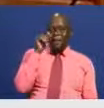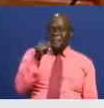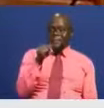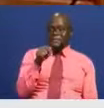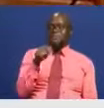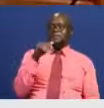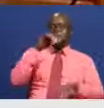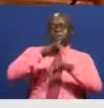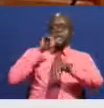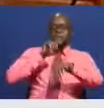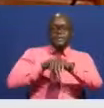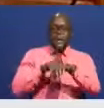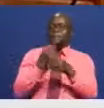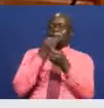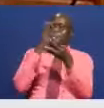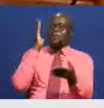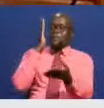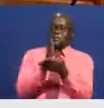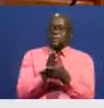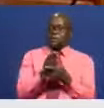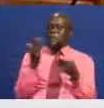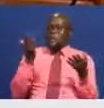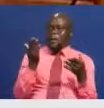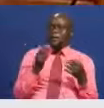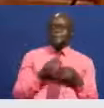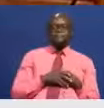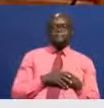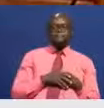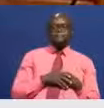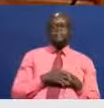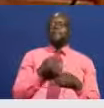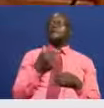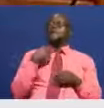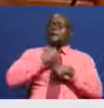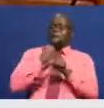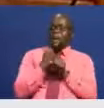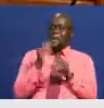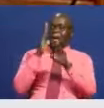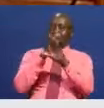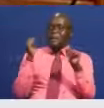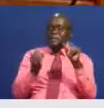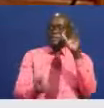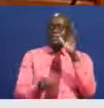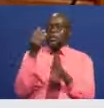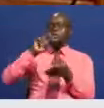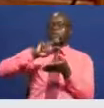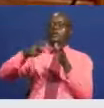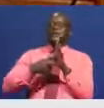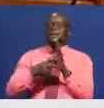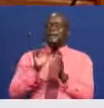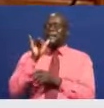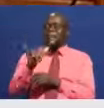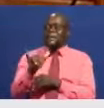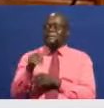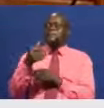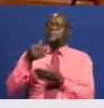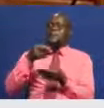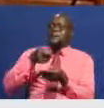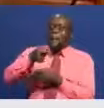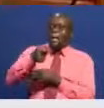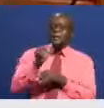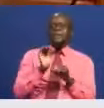an excellent moment of reflection, where they have dubbed our president into launching projects that the procurement